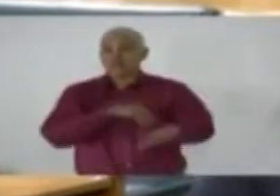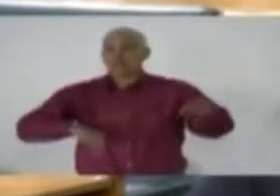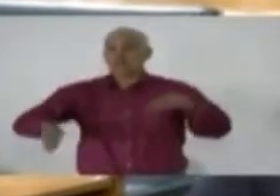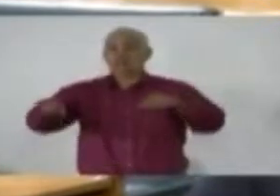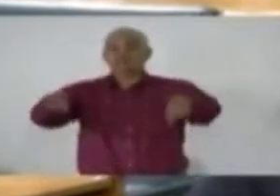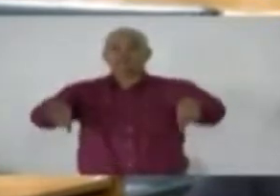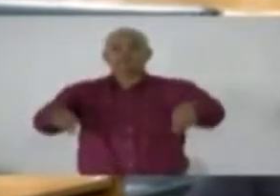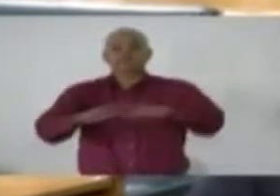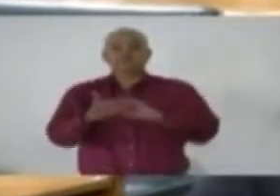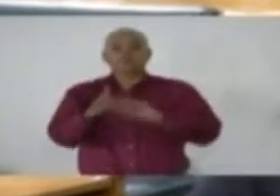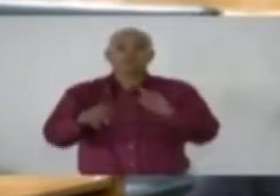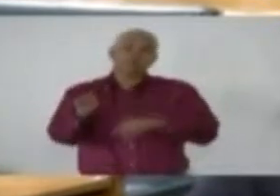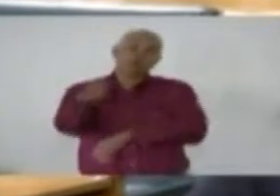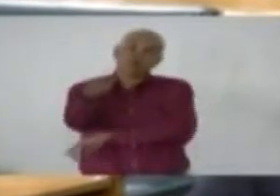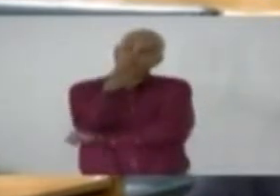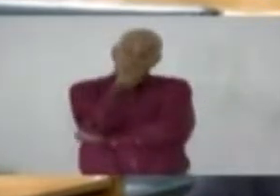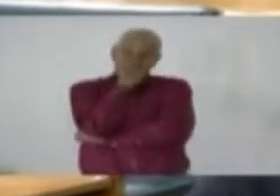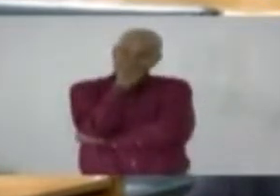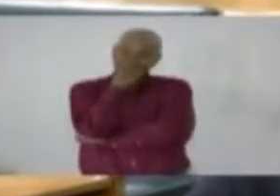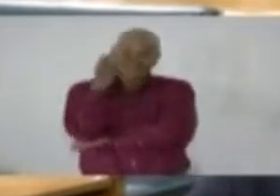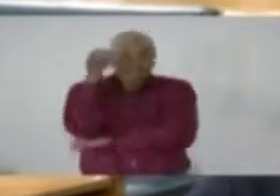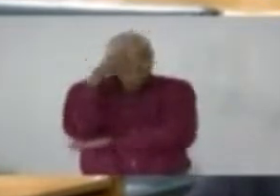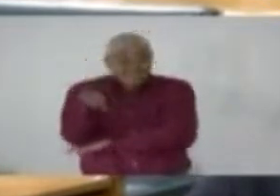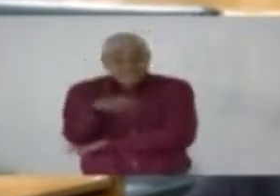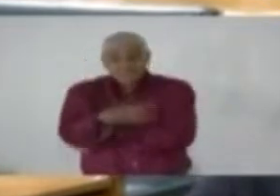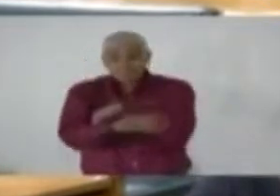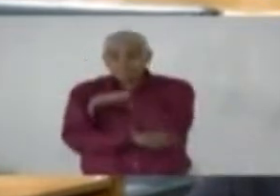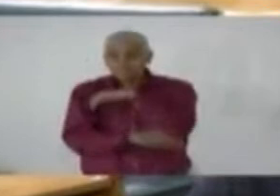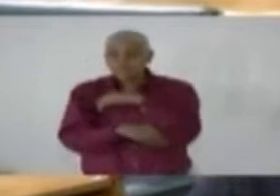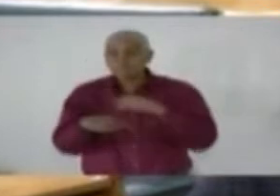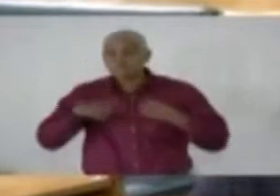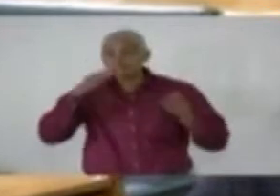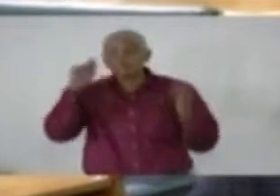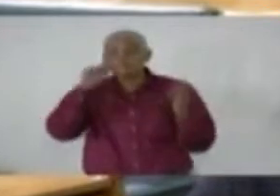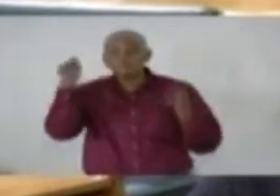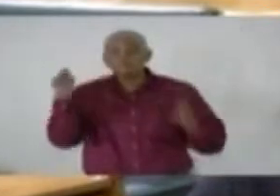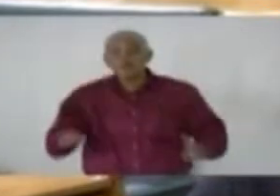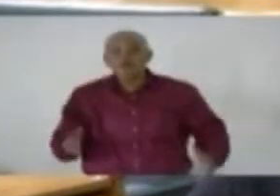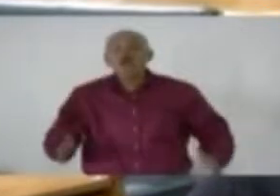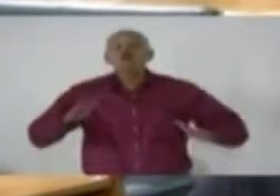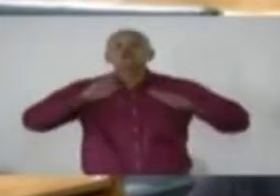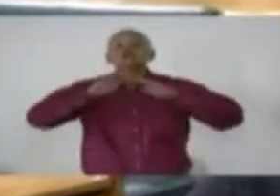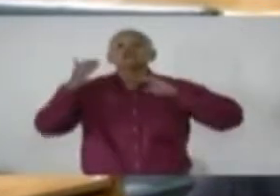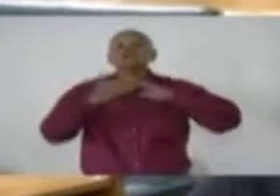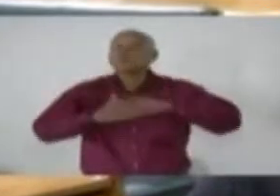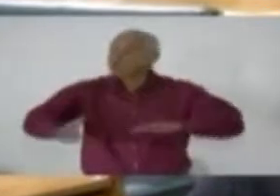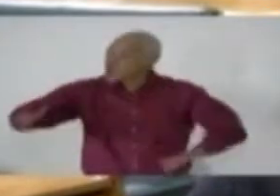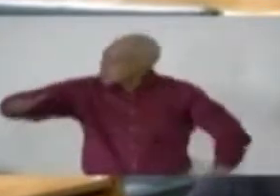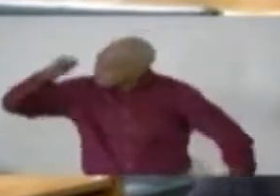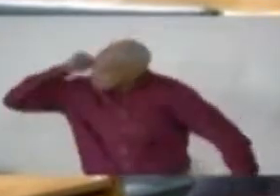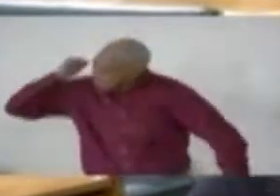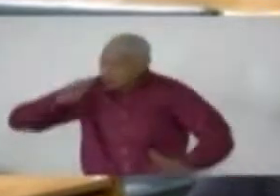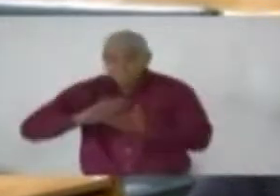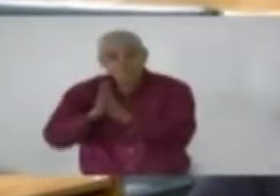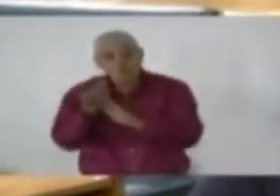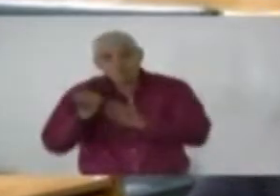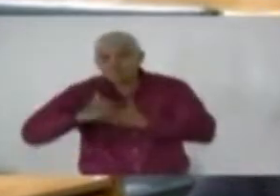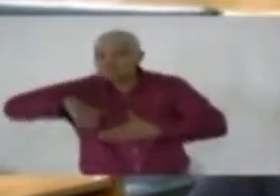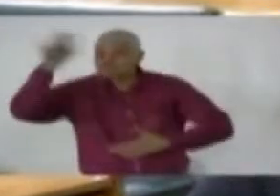only 3 million relatively poor people. Me mark that down. Jamaica is not going to get